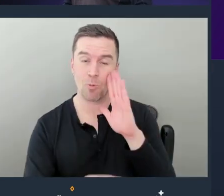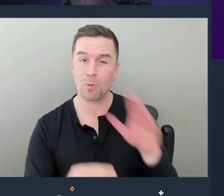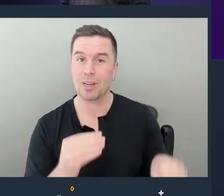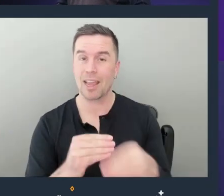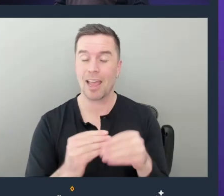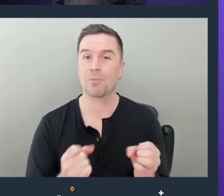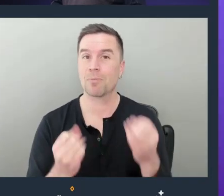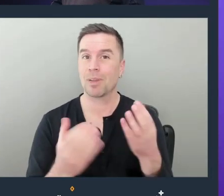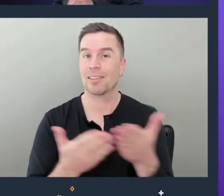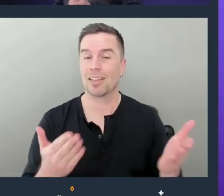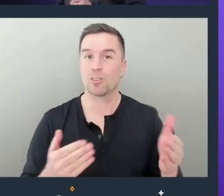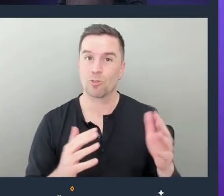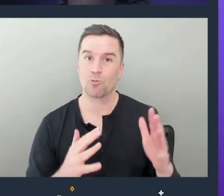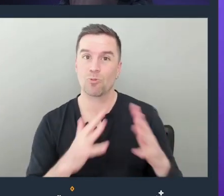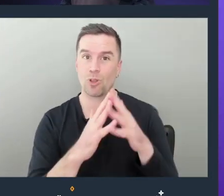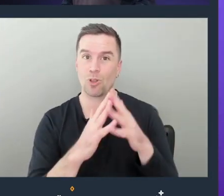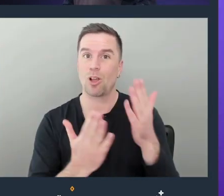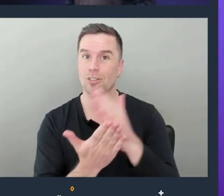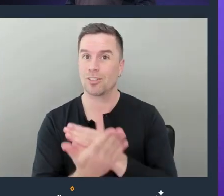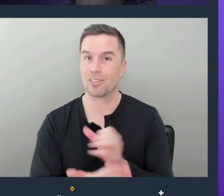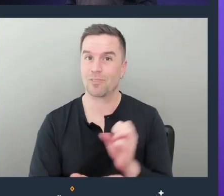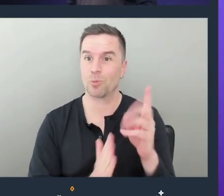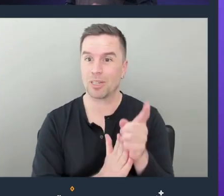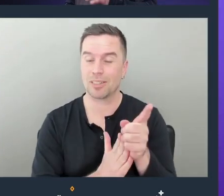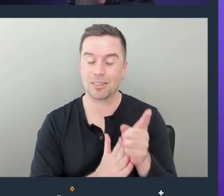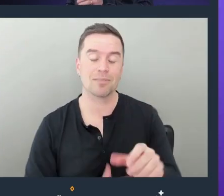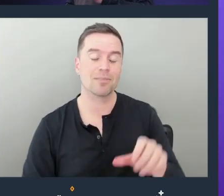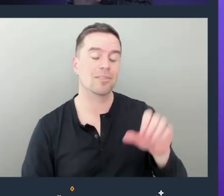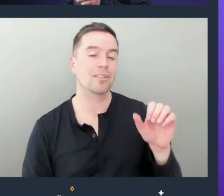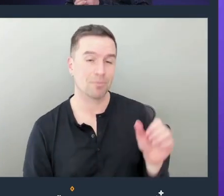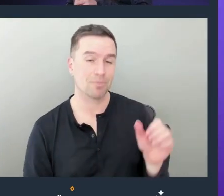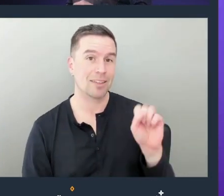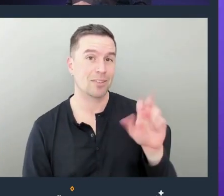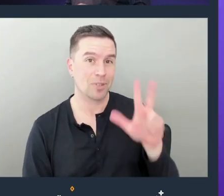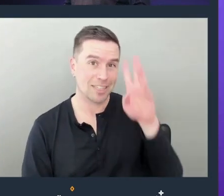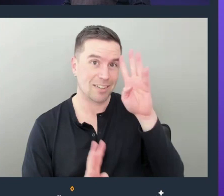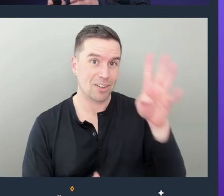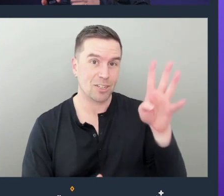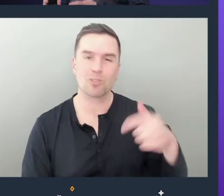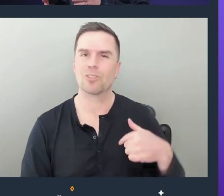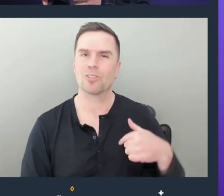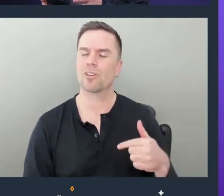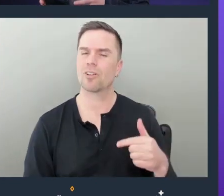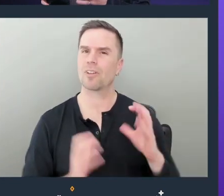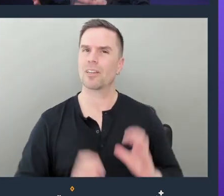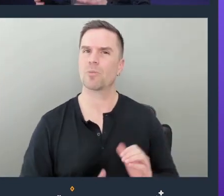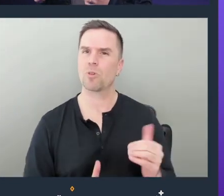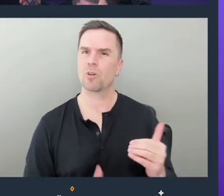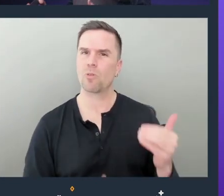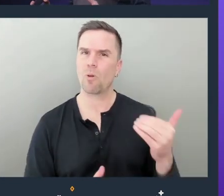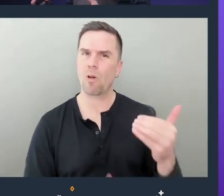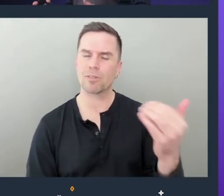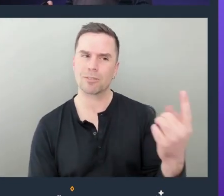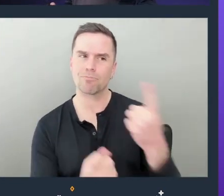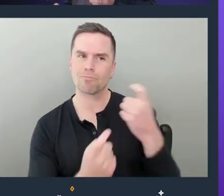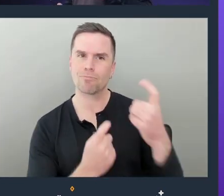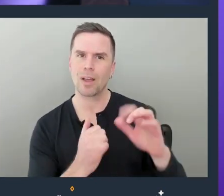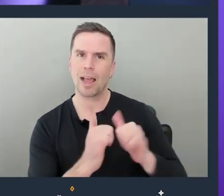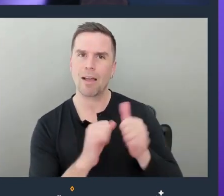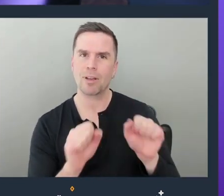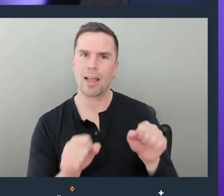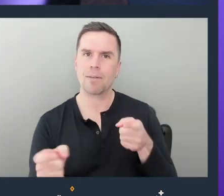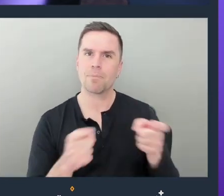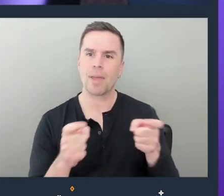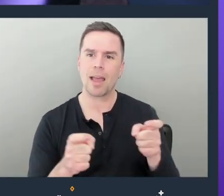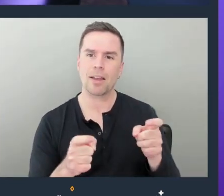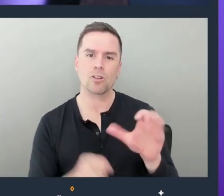minutes. Now, speaking of S3 Glacier innovations, I often get asked by customers about how they can effectively manage cold data and put